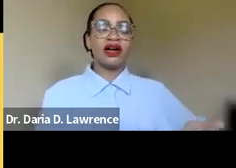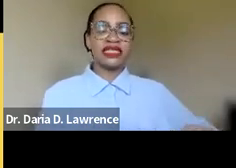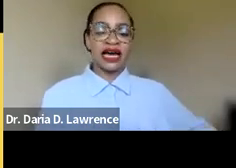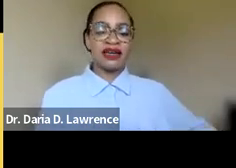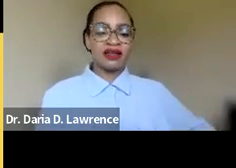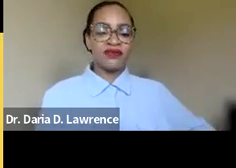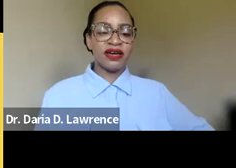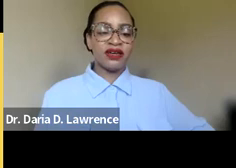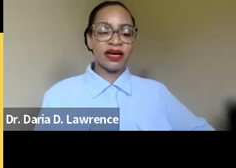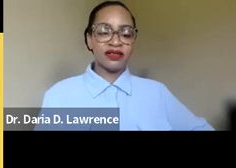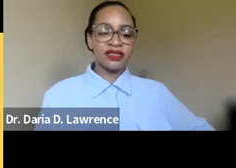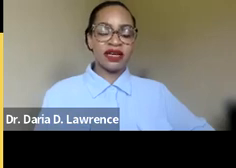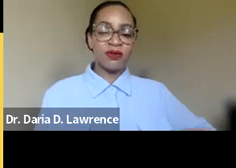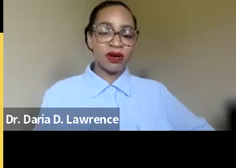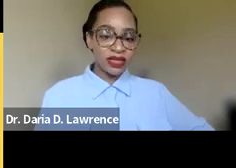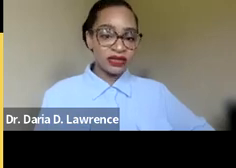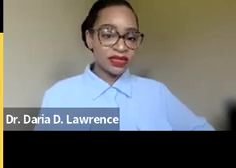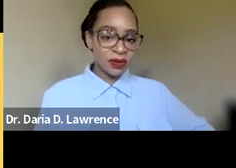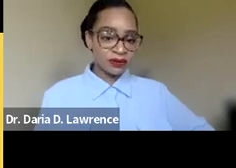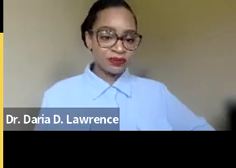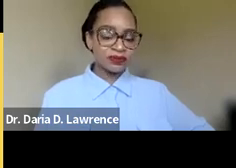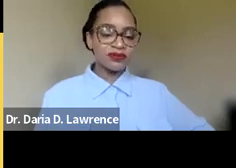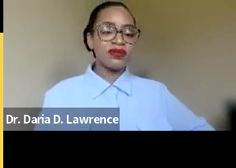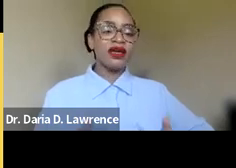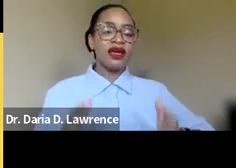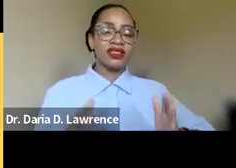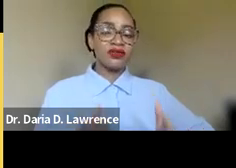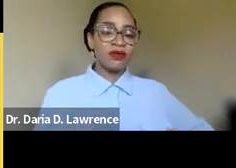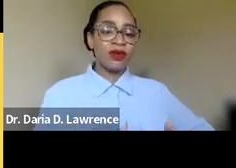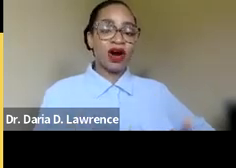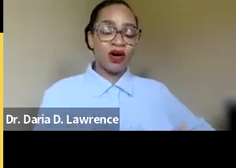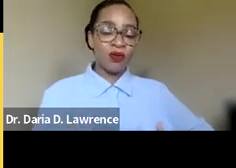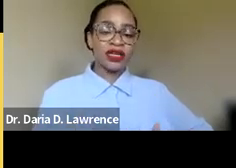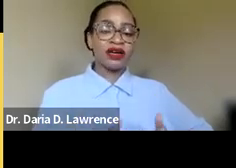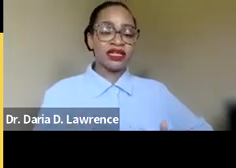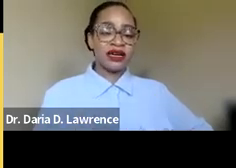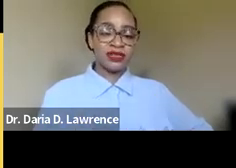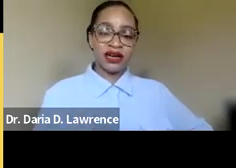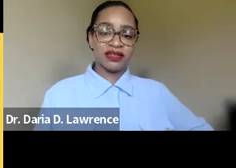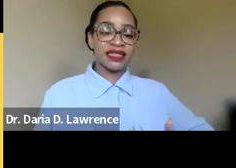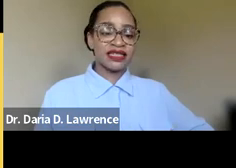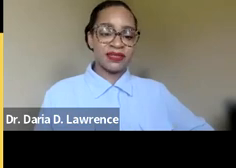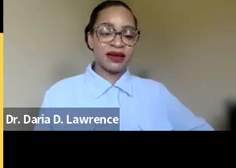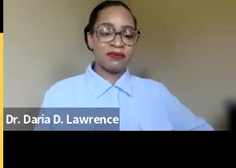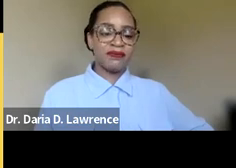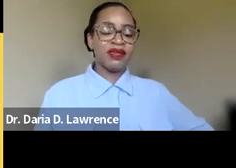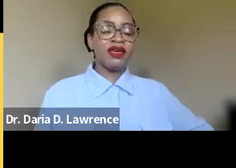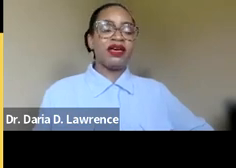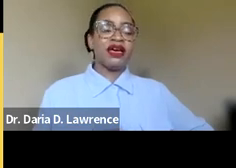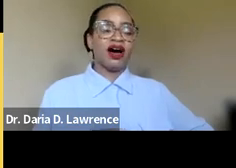work alongside other evaluators and work with them as well, so that we are all working on the same child at the same